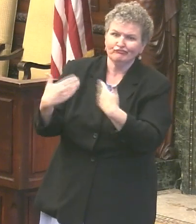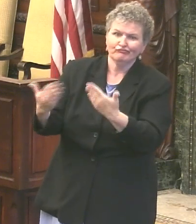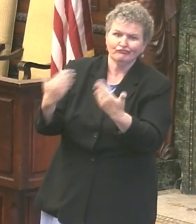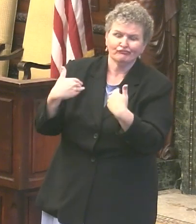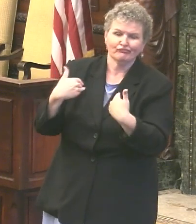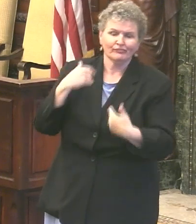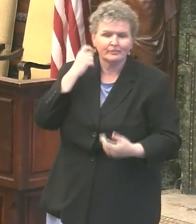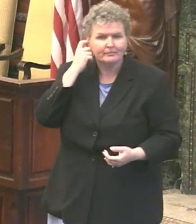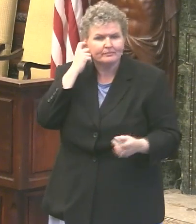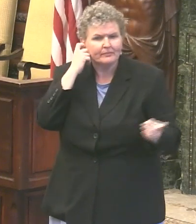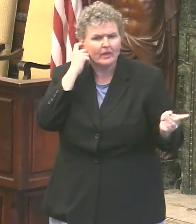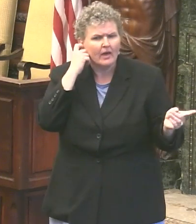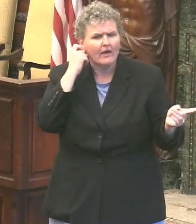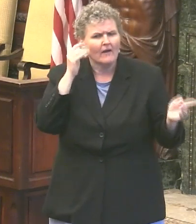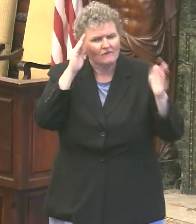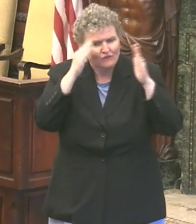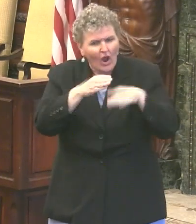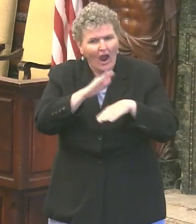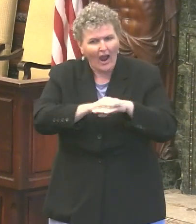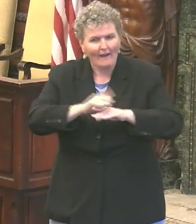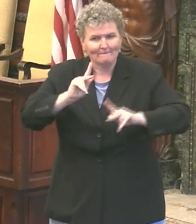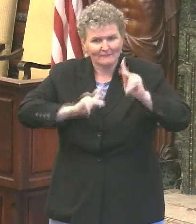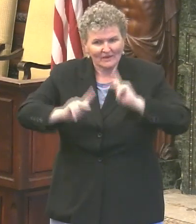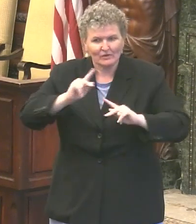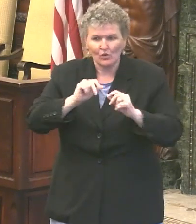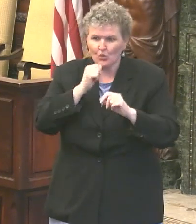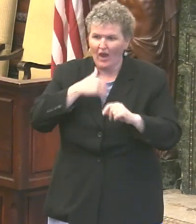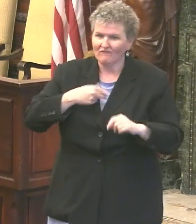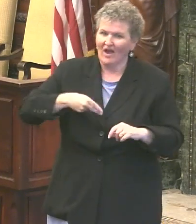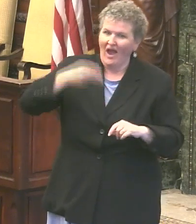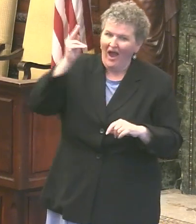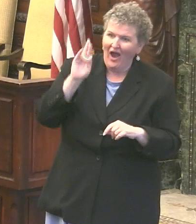folks who are greatest risk, where it's going to be African Americans and Latinos and